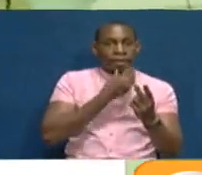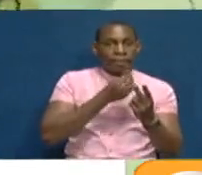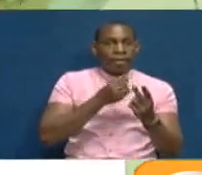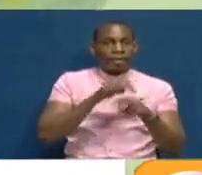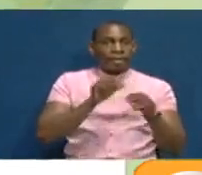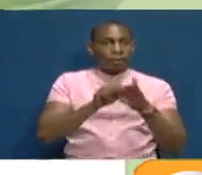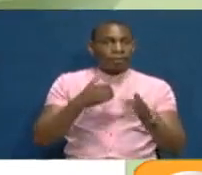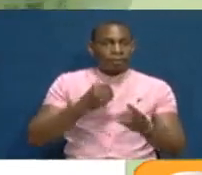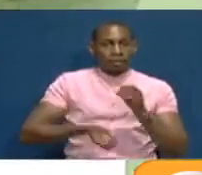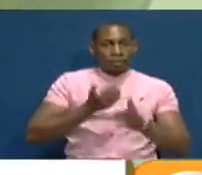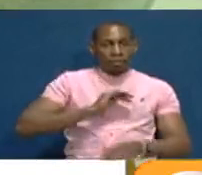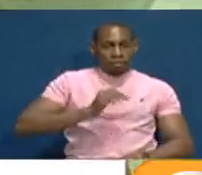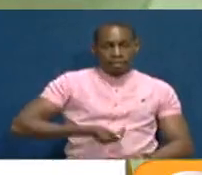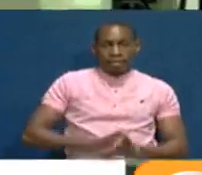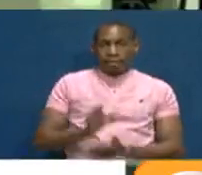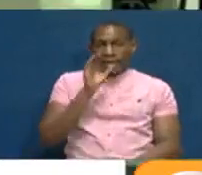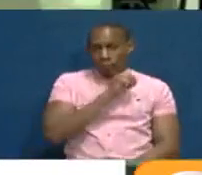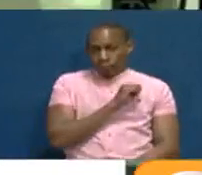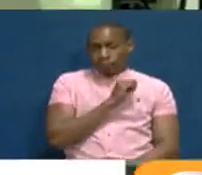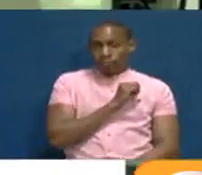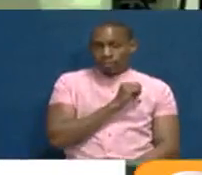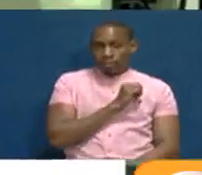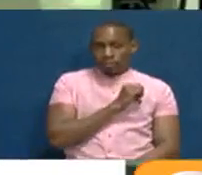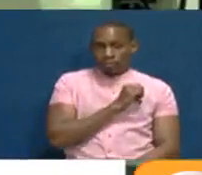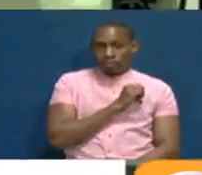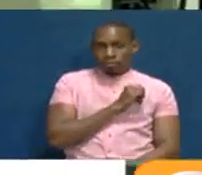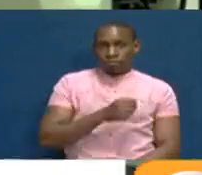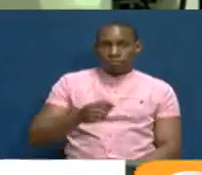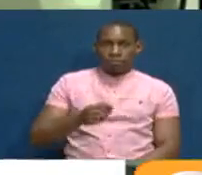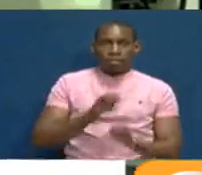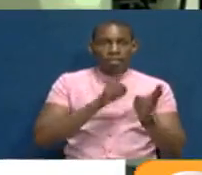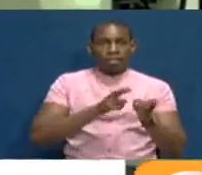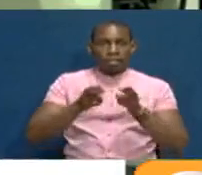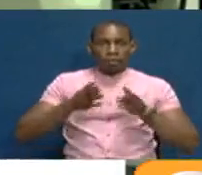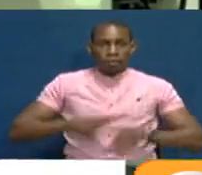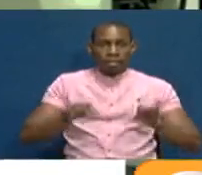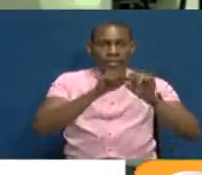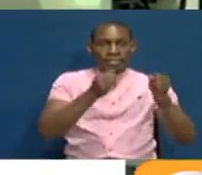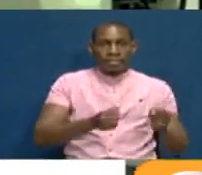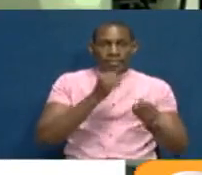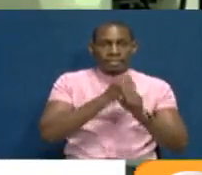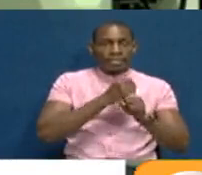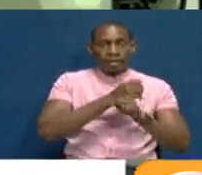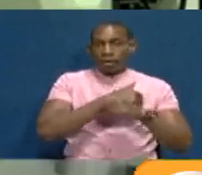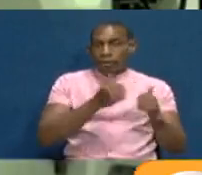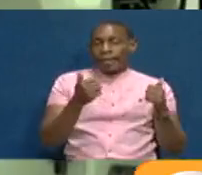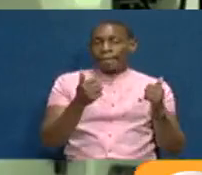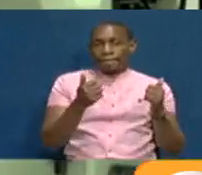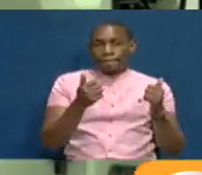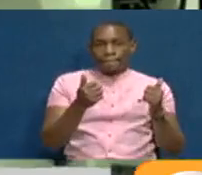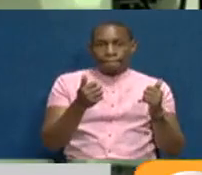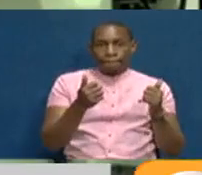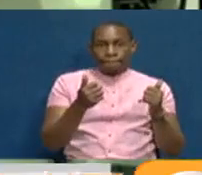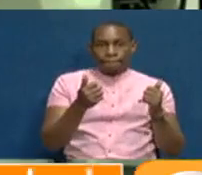infertility? Assuming that the woman's reproductive system and functions are intact,